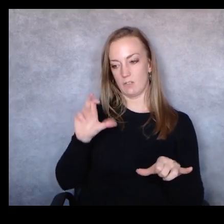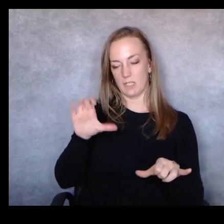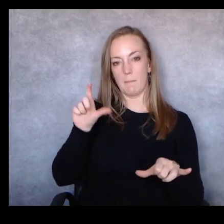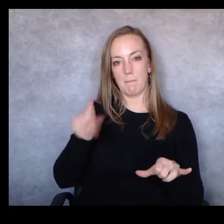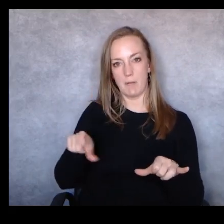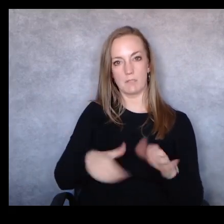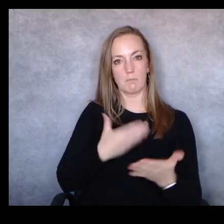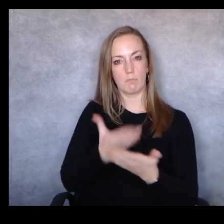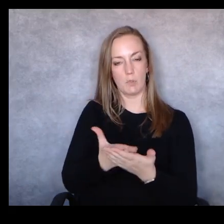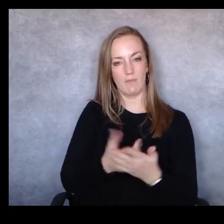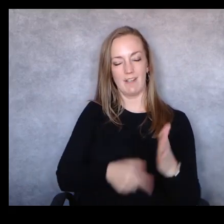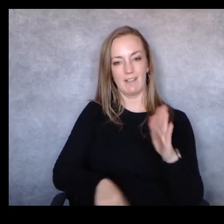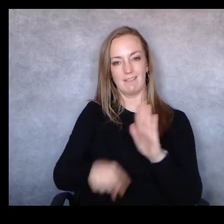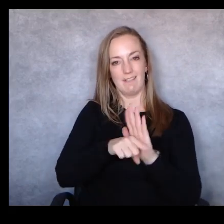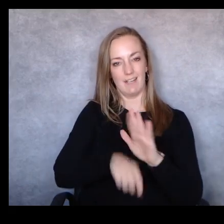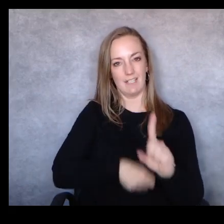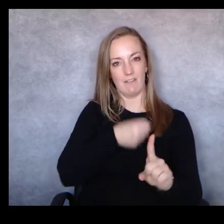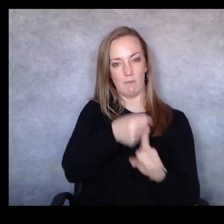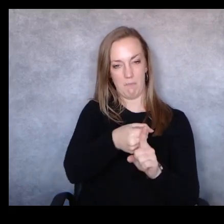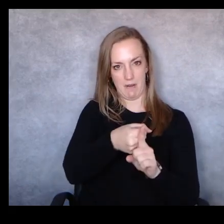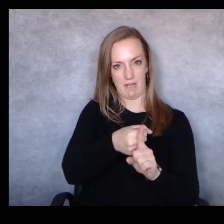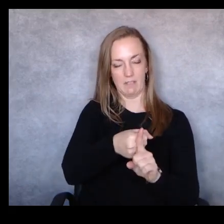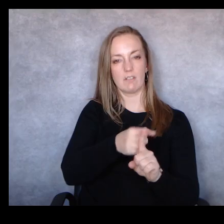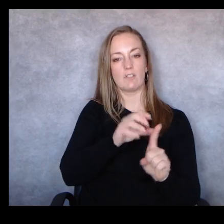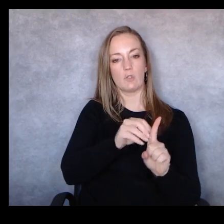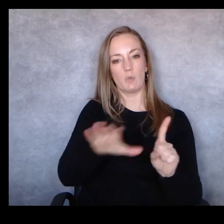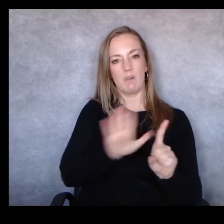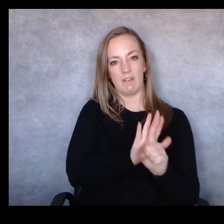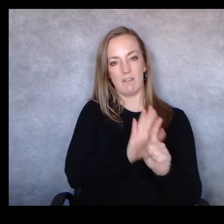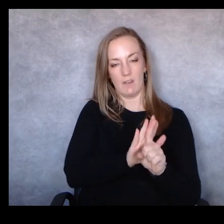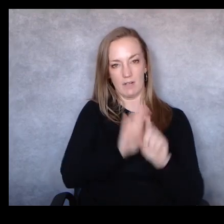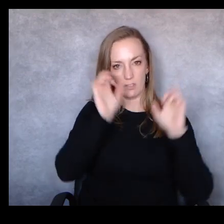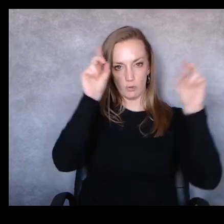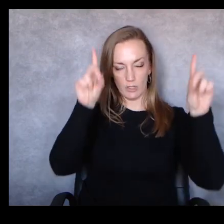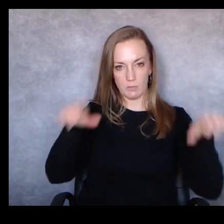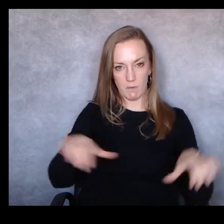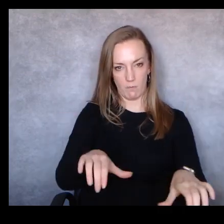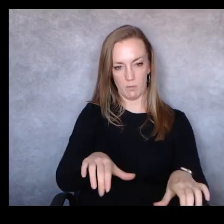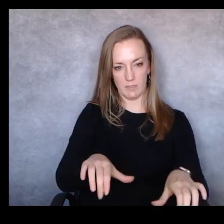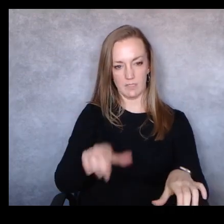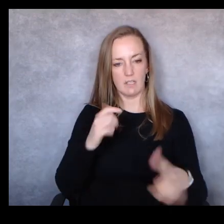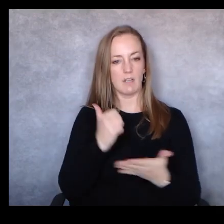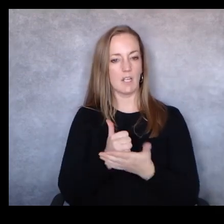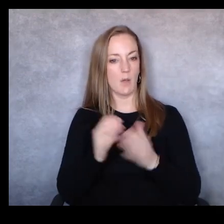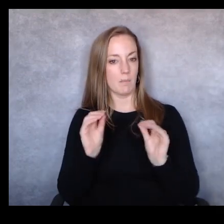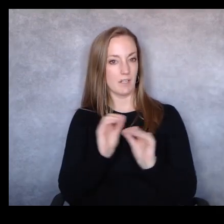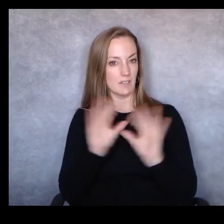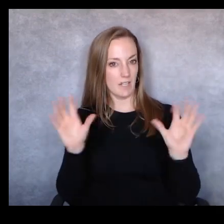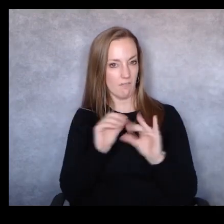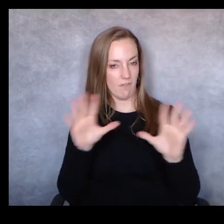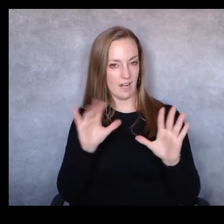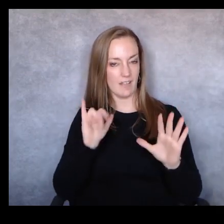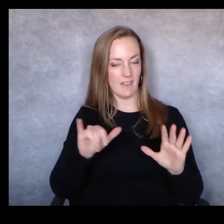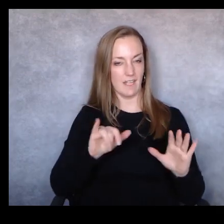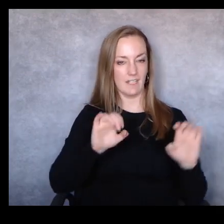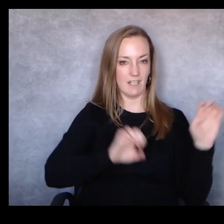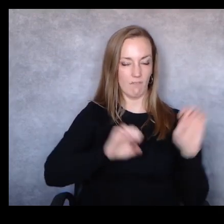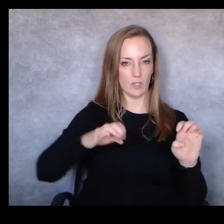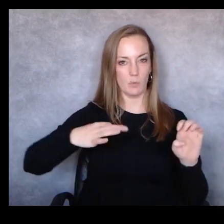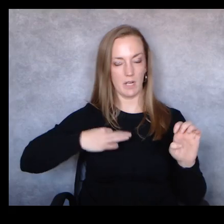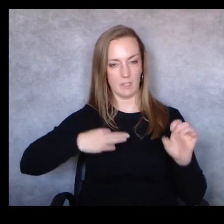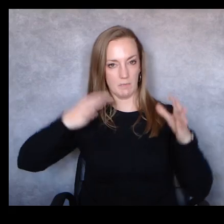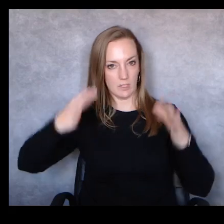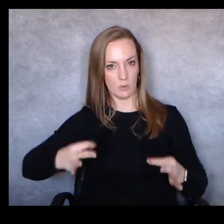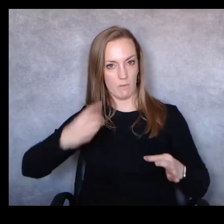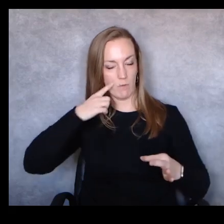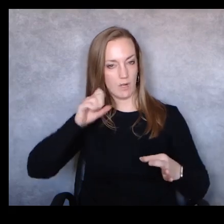adverse impact on the student's educational performance. To help clarify the evaluation and eligibility determination process for